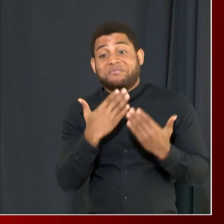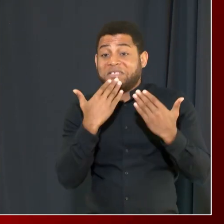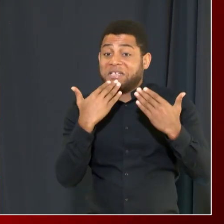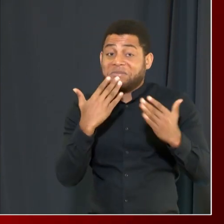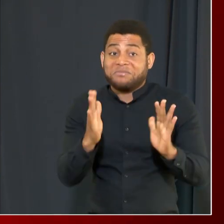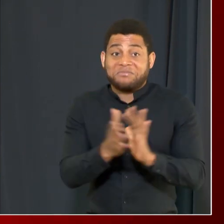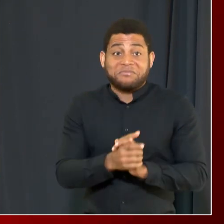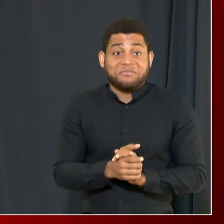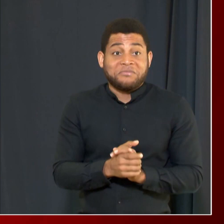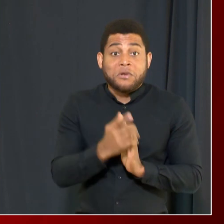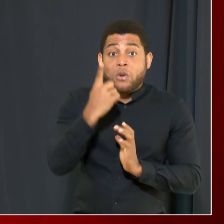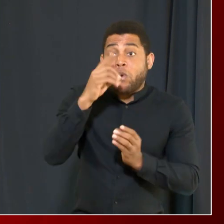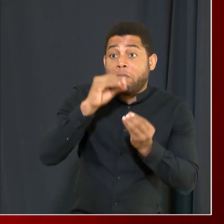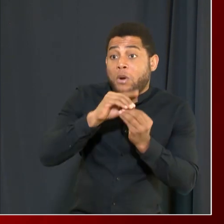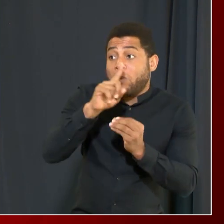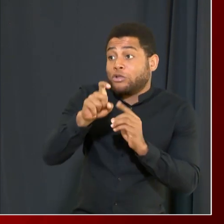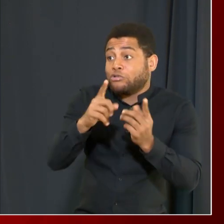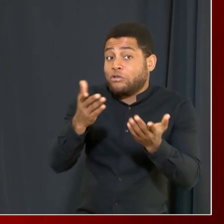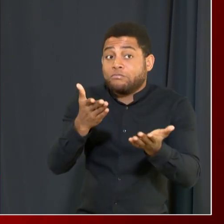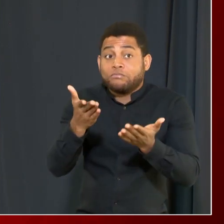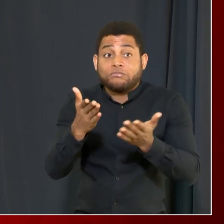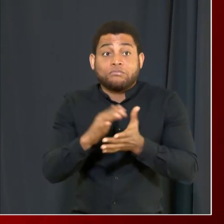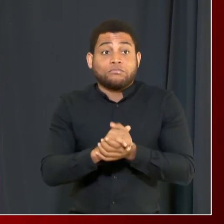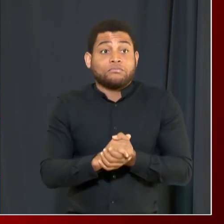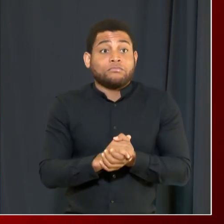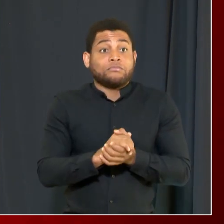question. Peter?